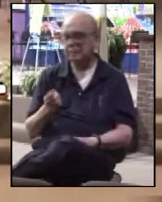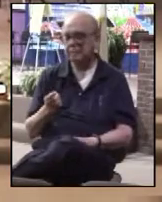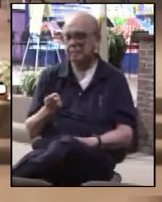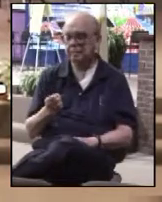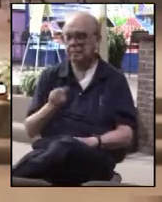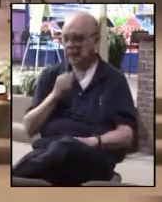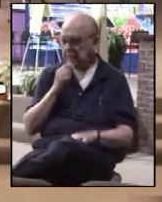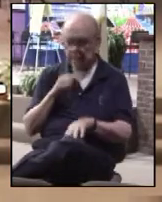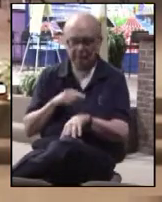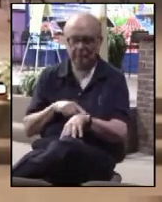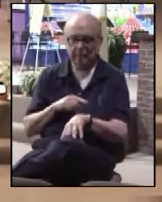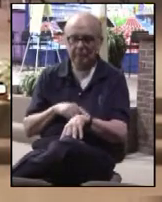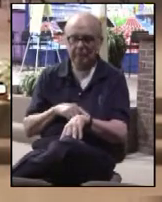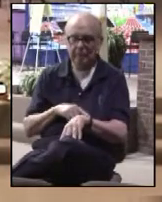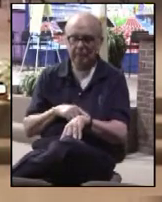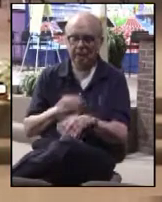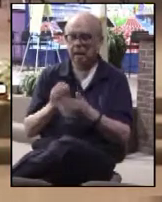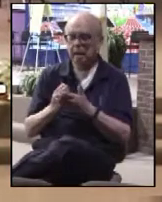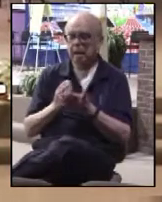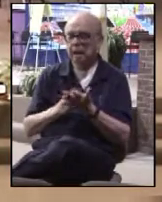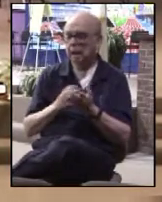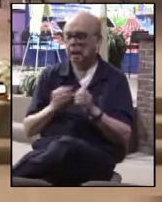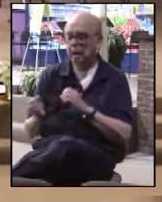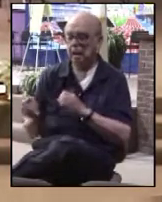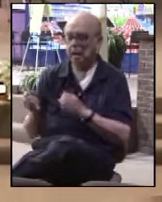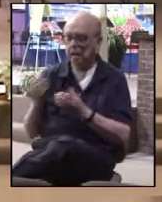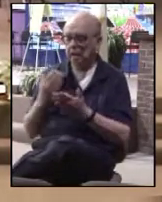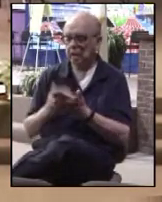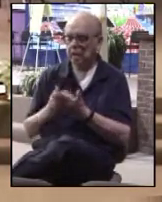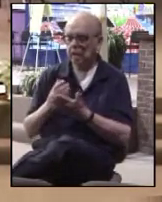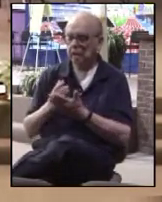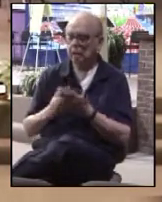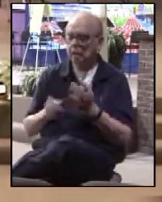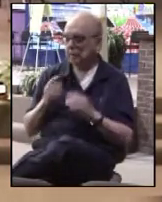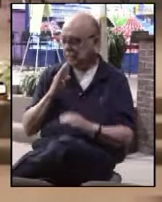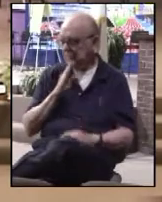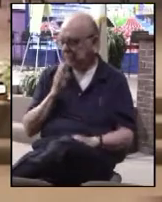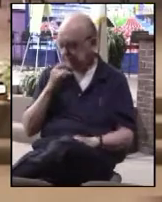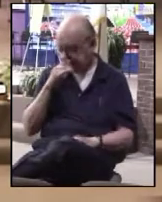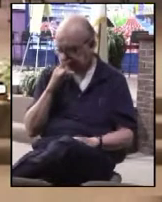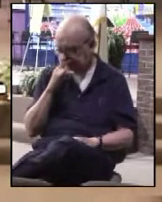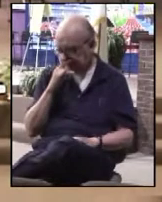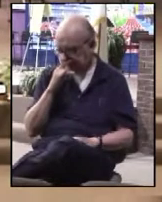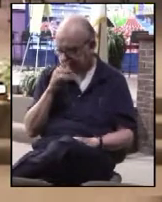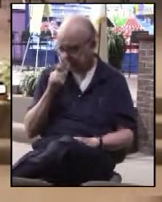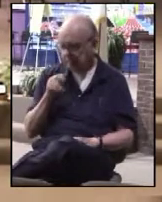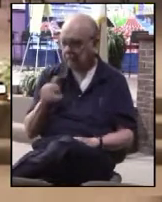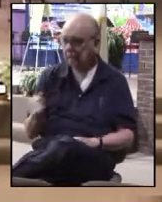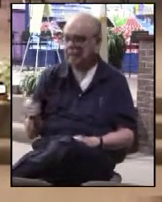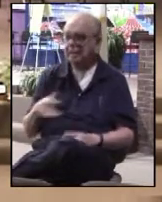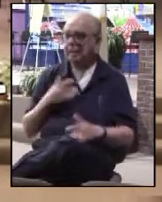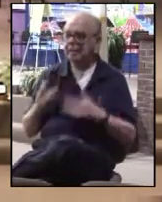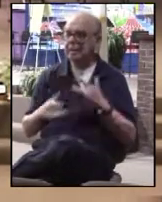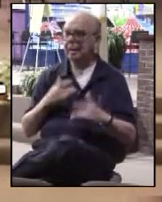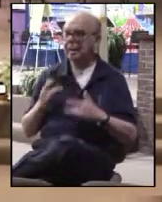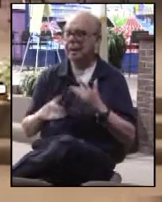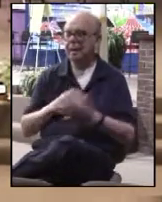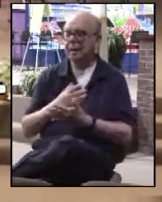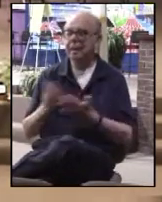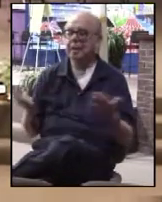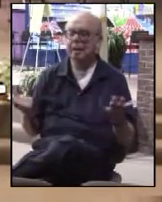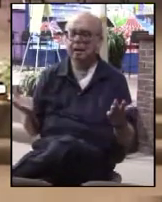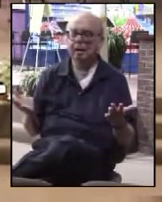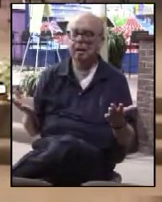have my watch on and I'm in the lesson and I'm getting right to a good part to talk to them and Peggy comes in all excited you know with all of this